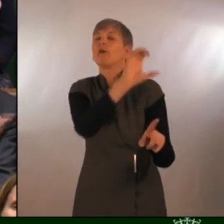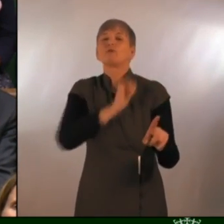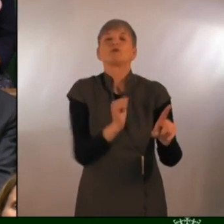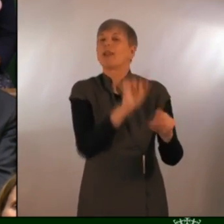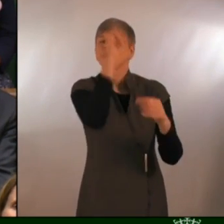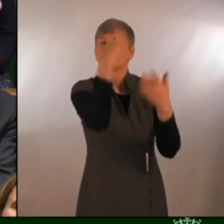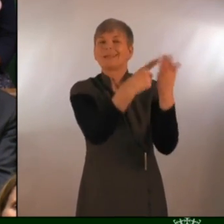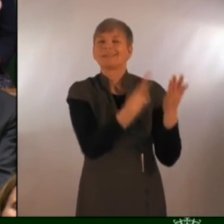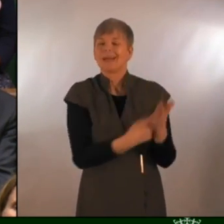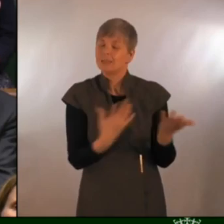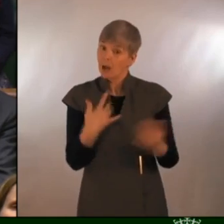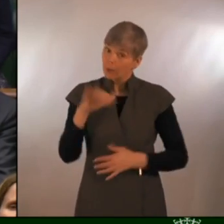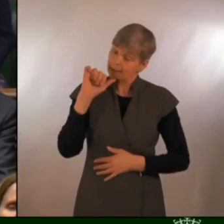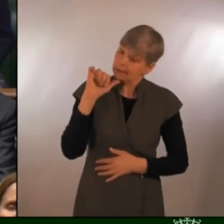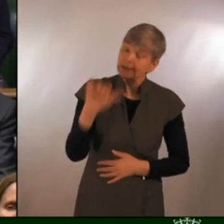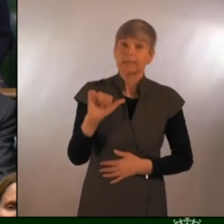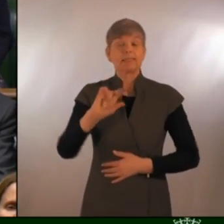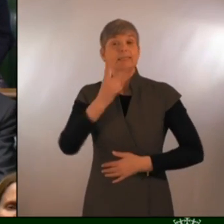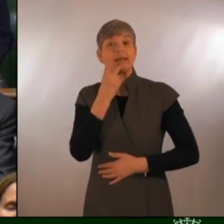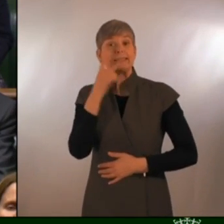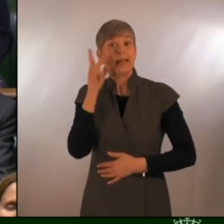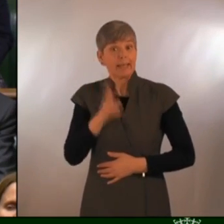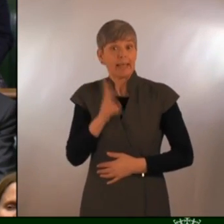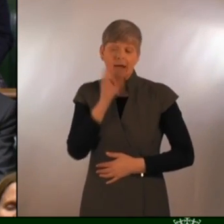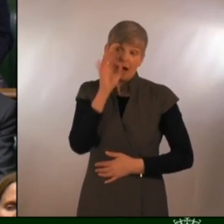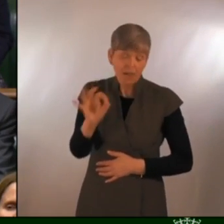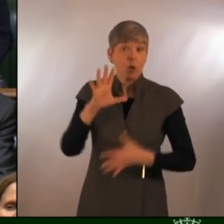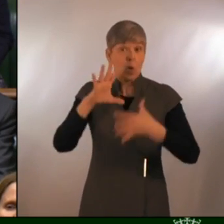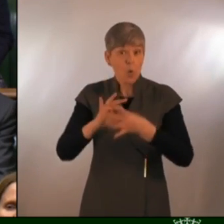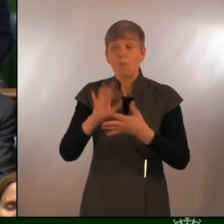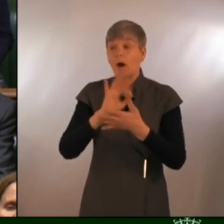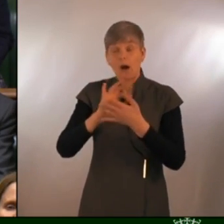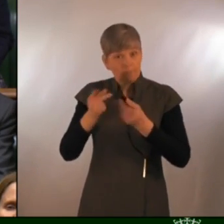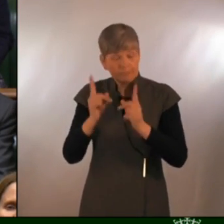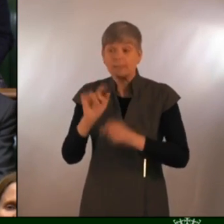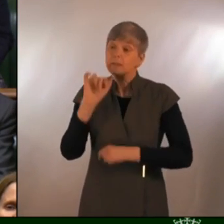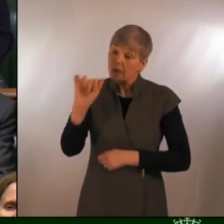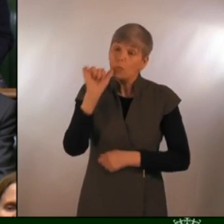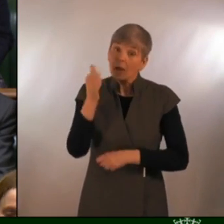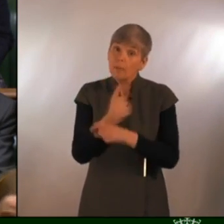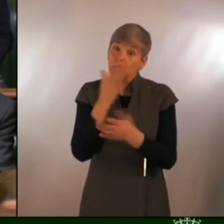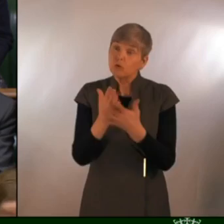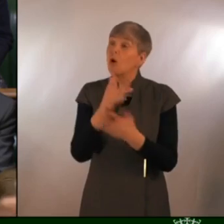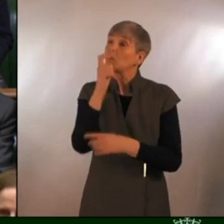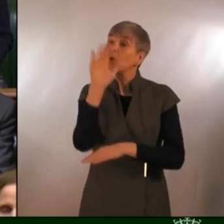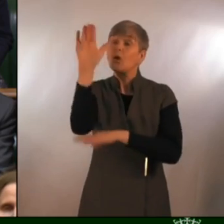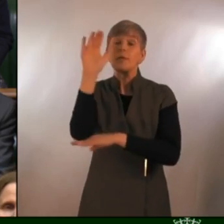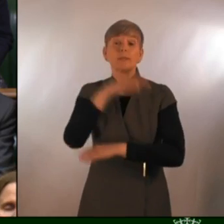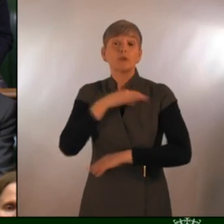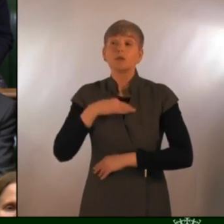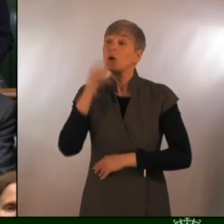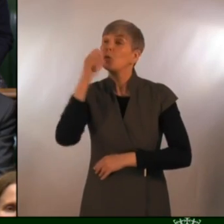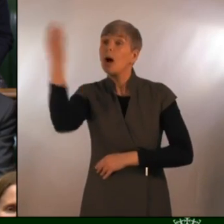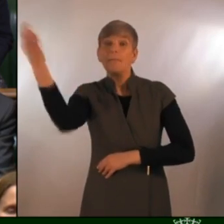So, second time lucky, can the Prime Minister today confirm exactly what steps he's taking to ensure that overseas consultants will apply for